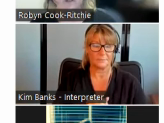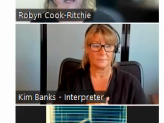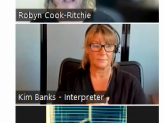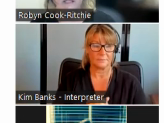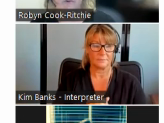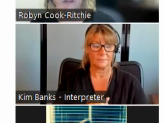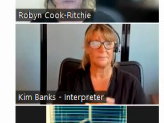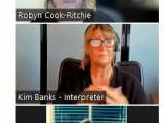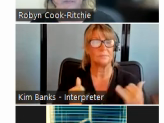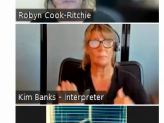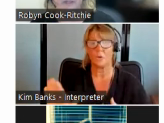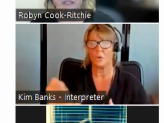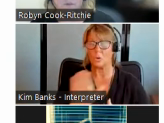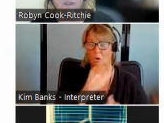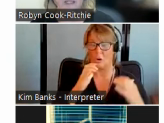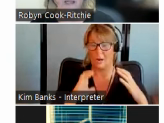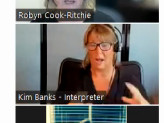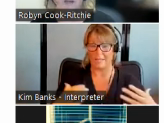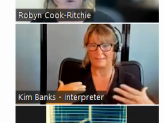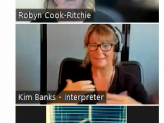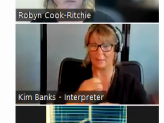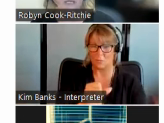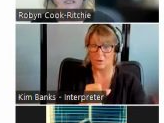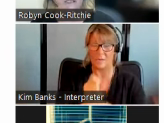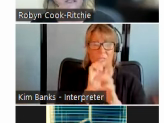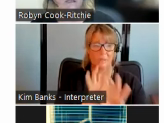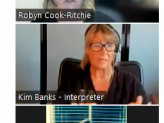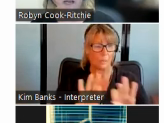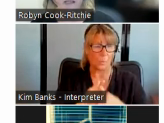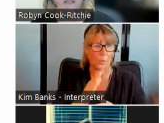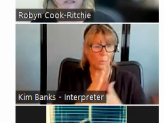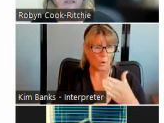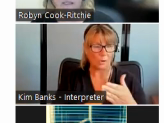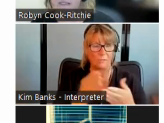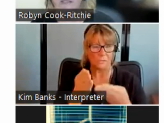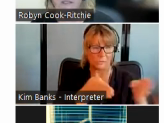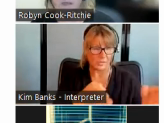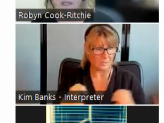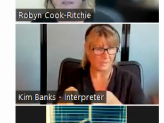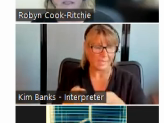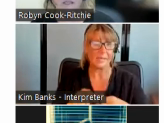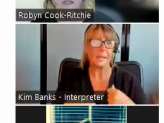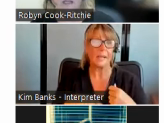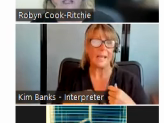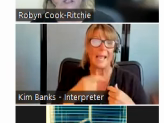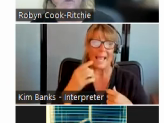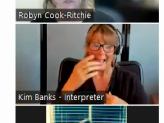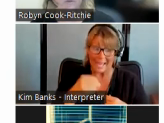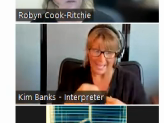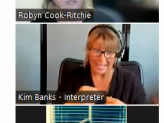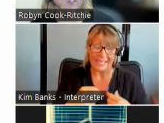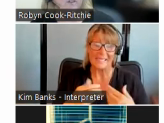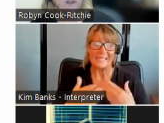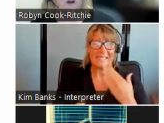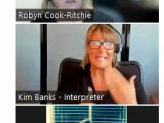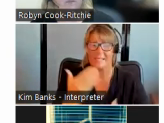So your client summary is really an important piece that is easy to miss. And you really